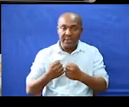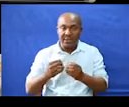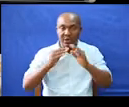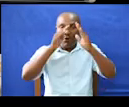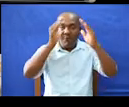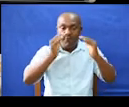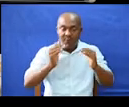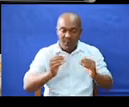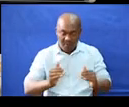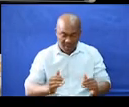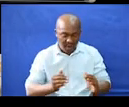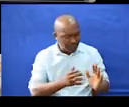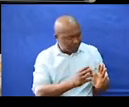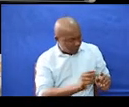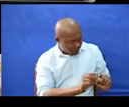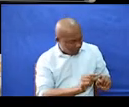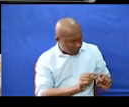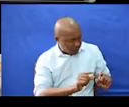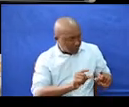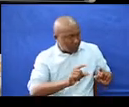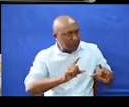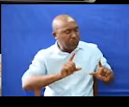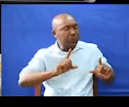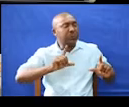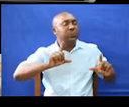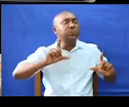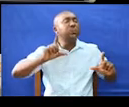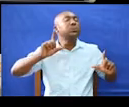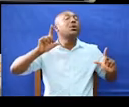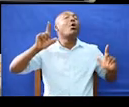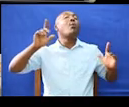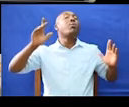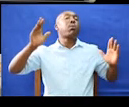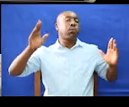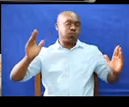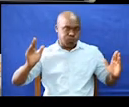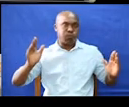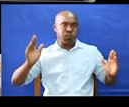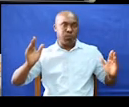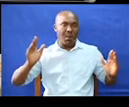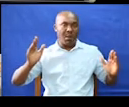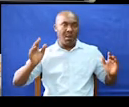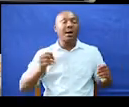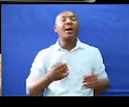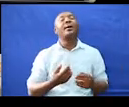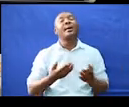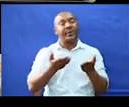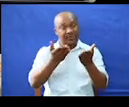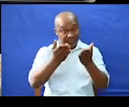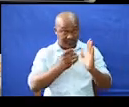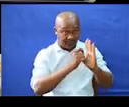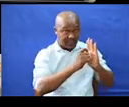a duration of time. That is evolution. Let me write to you. Is